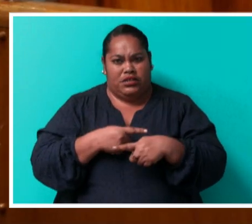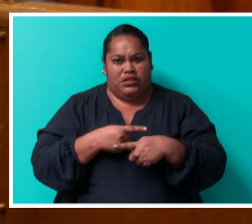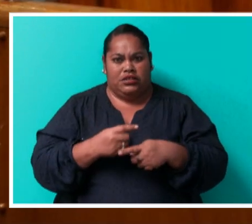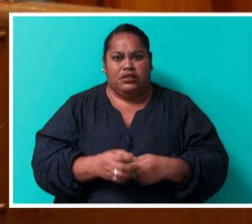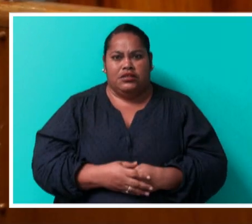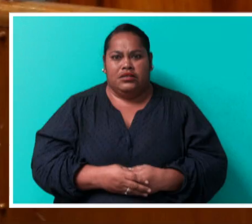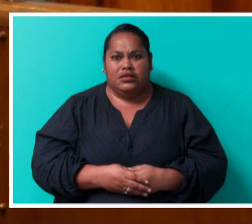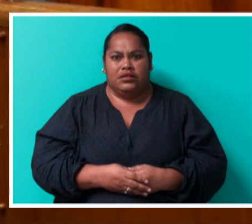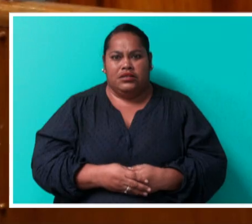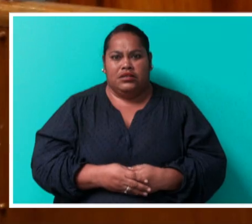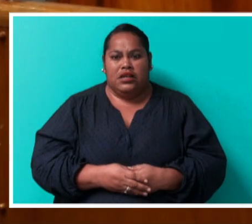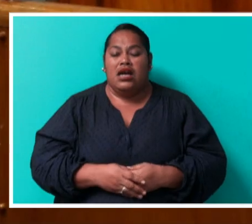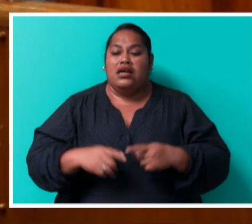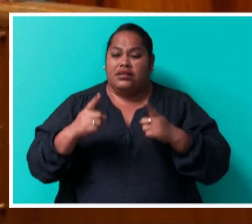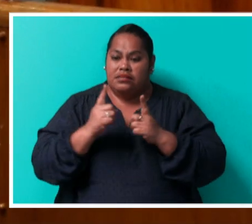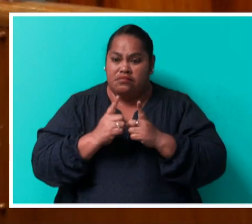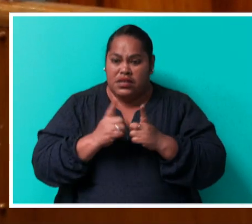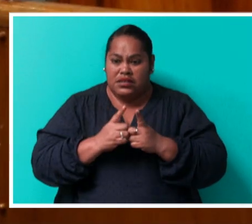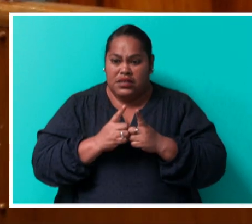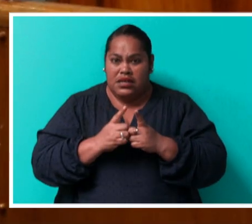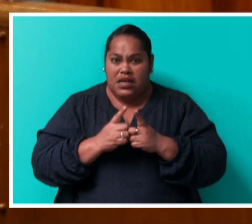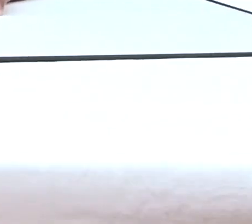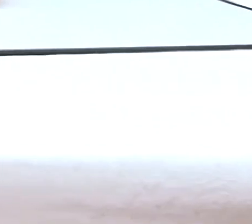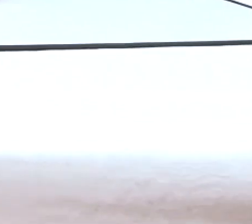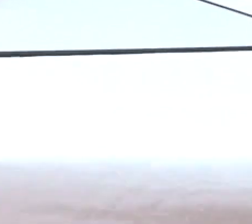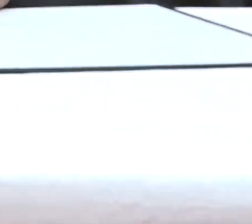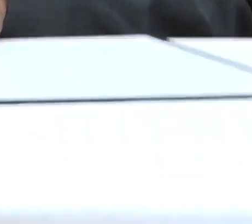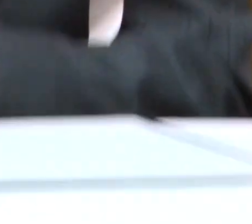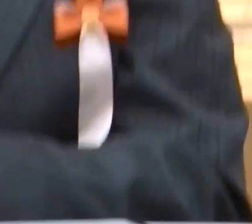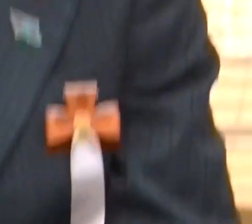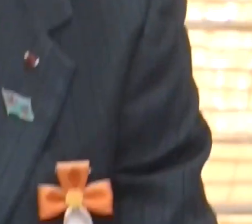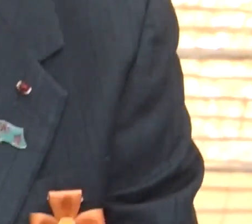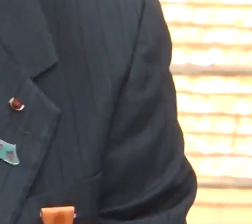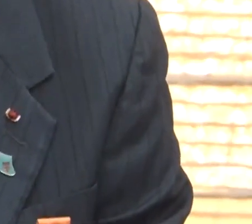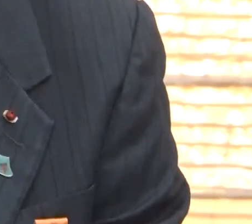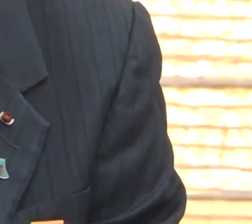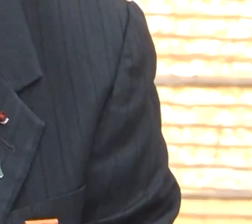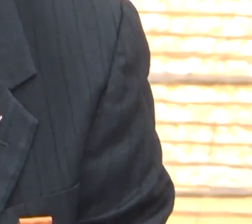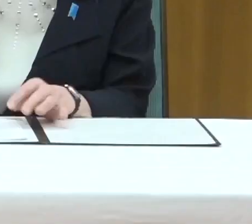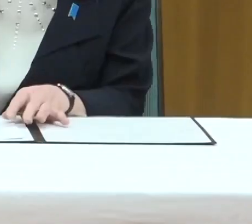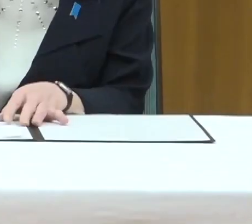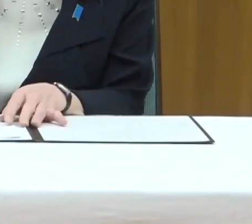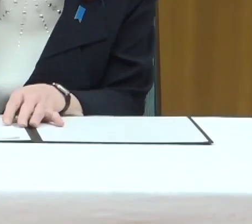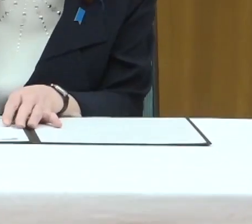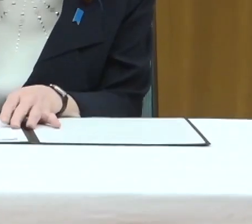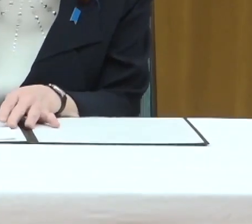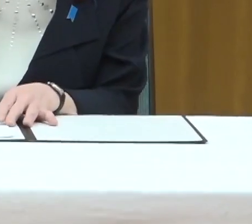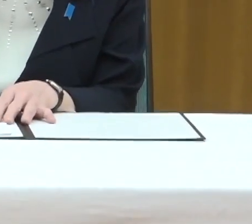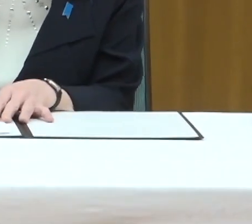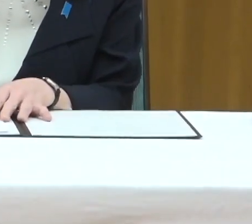The bilateral meeting culminated in the signing of the Lamavata-Kizuna Partnership, a joint